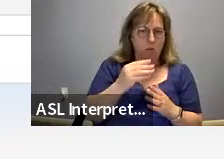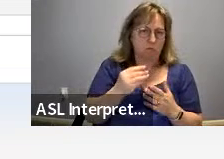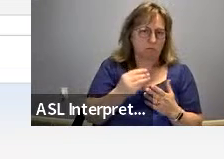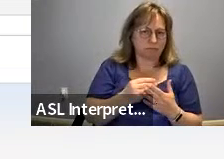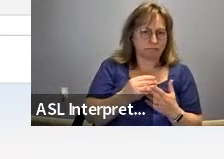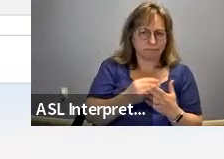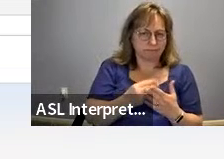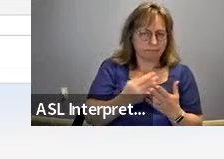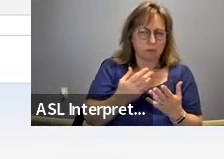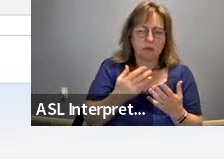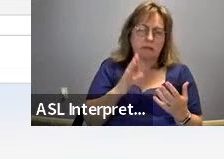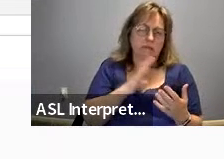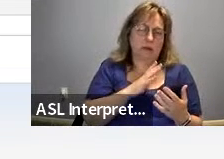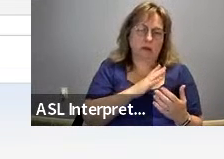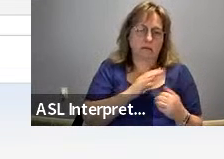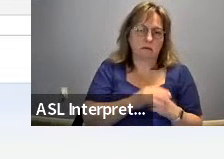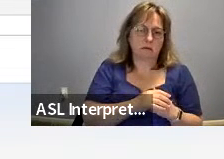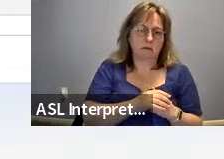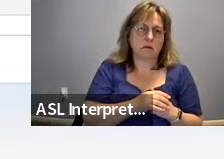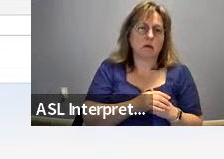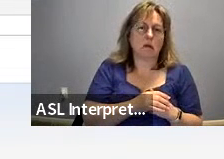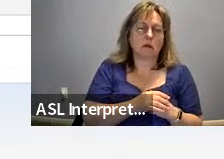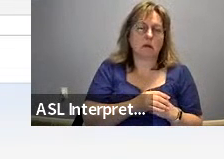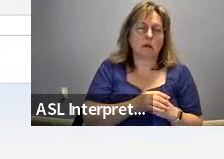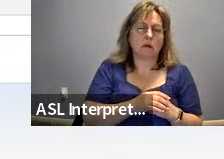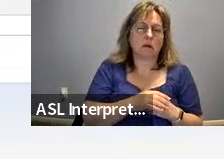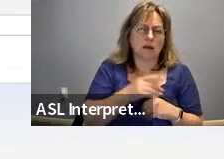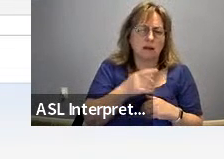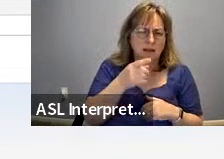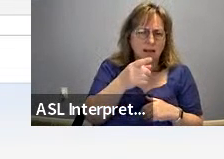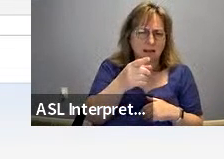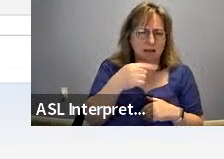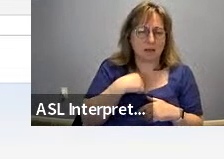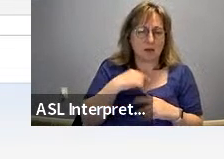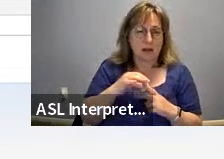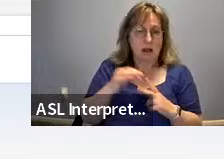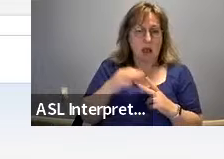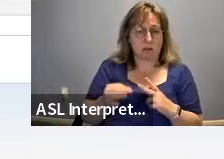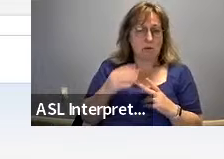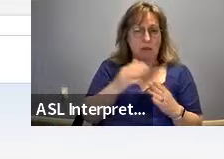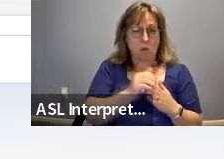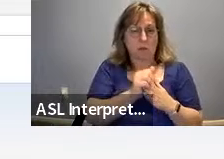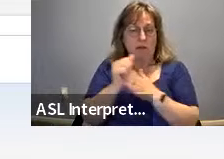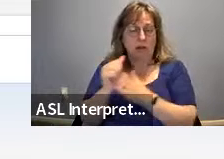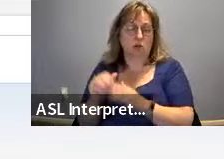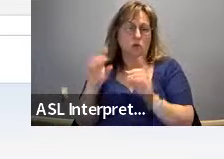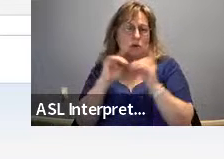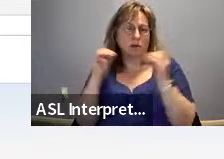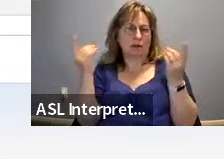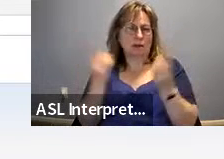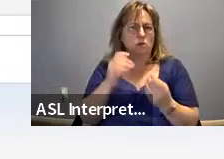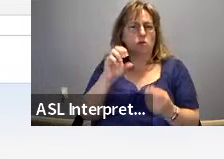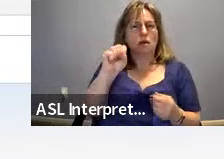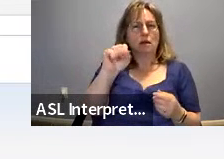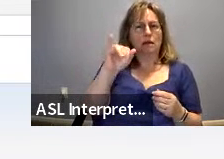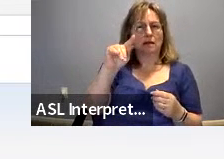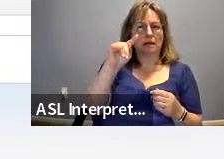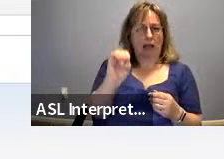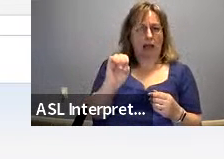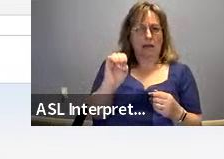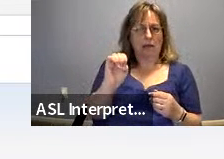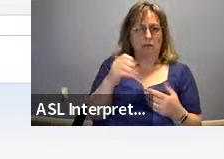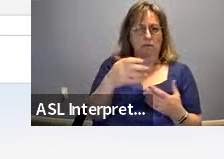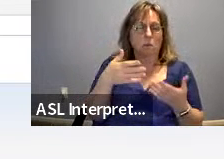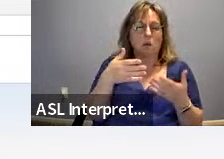And then there is an option here that will link you out to the district's site to allow you to take advantage